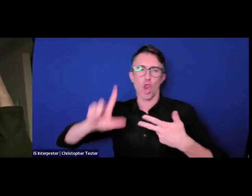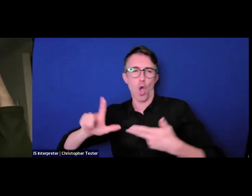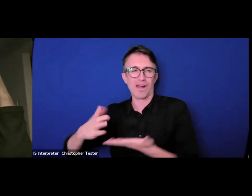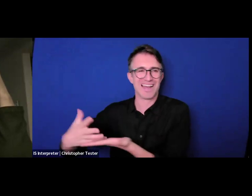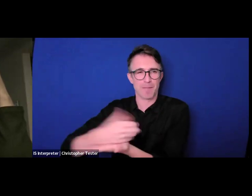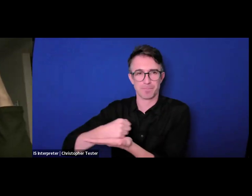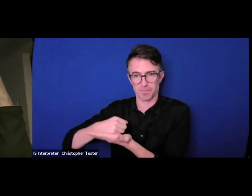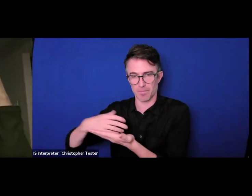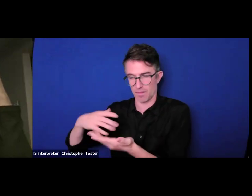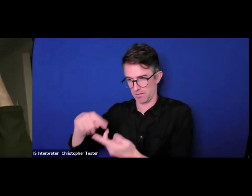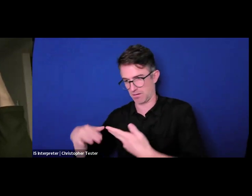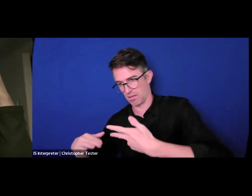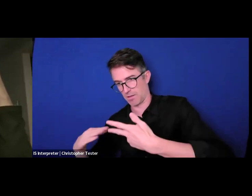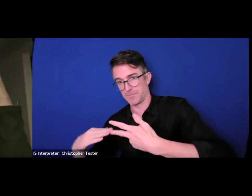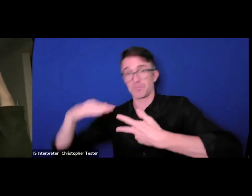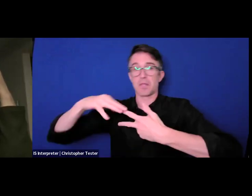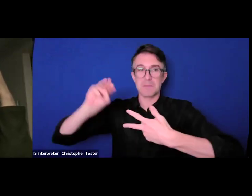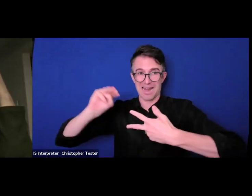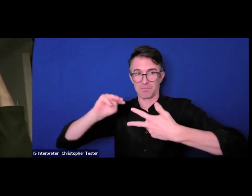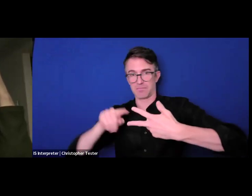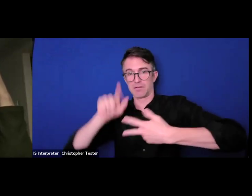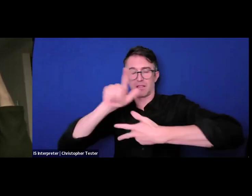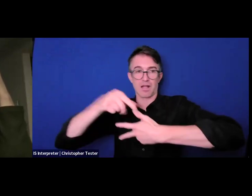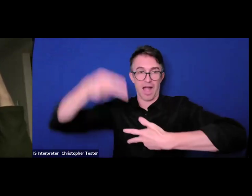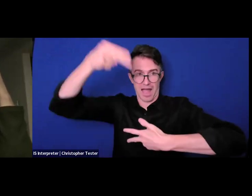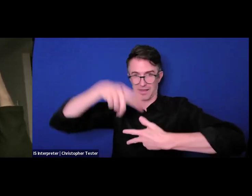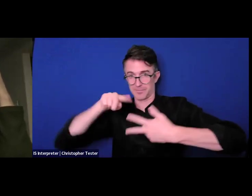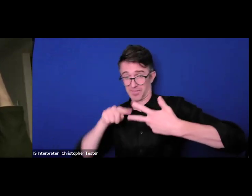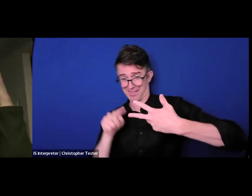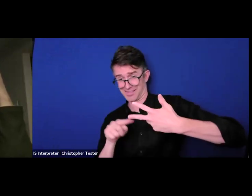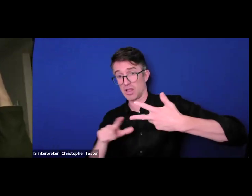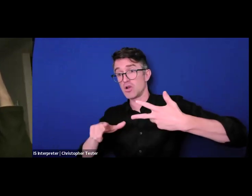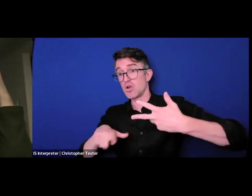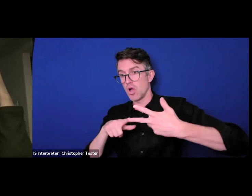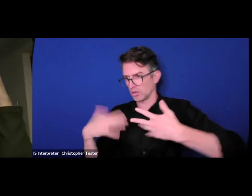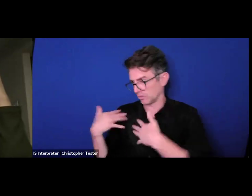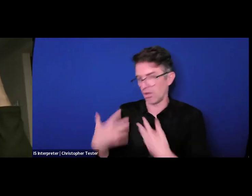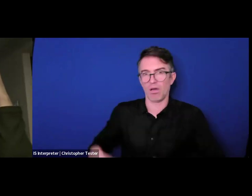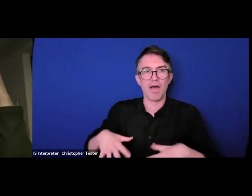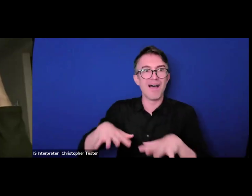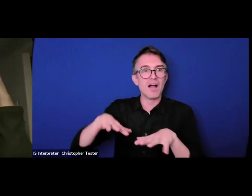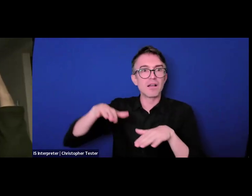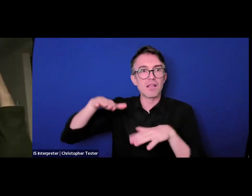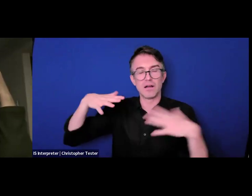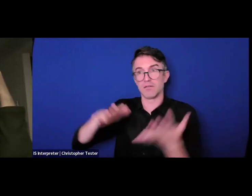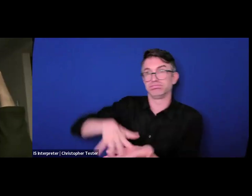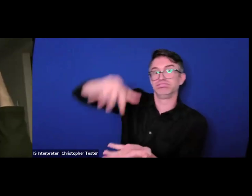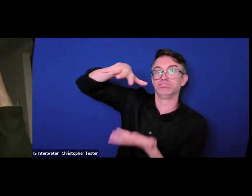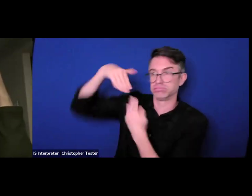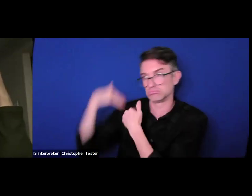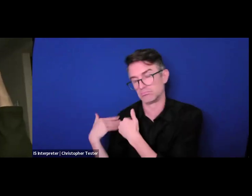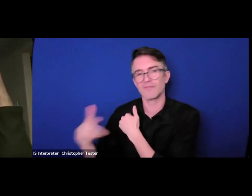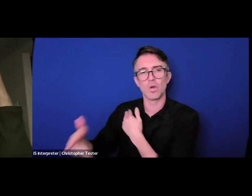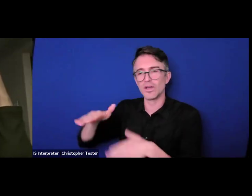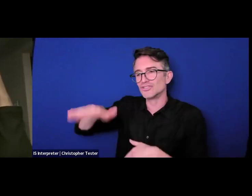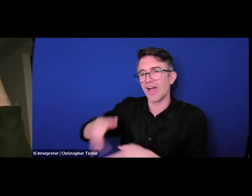bear the burden of care, and this trend is likely to persist for some time for many